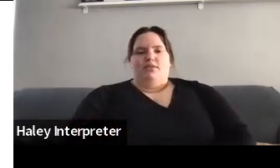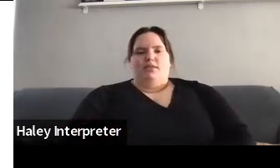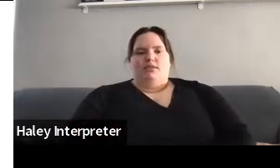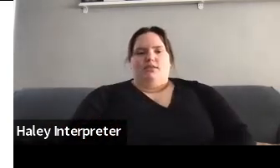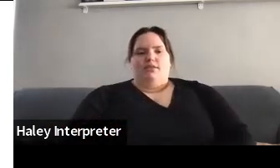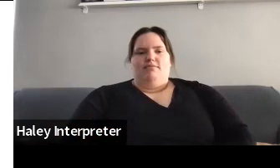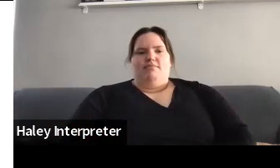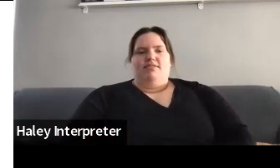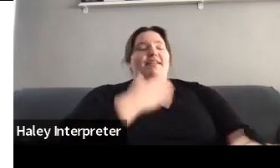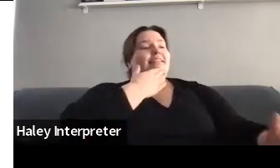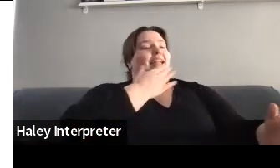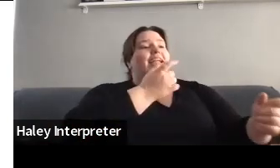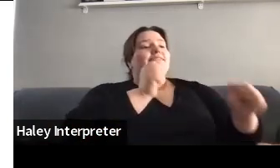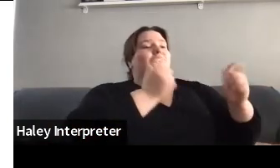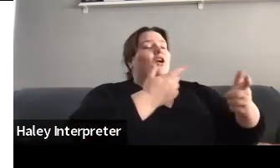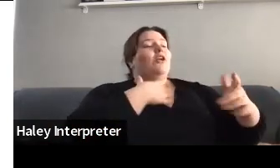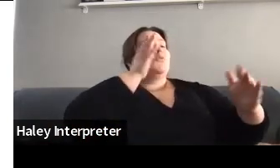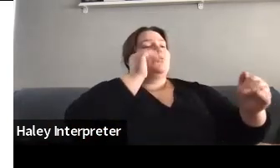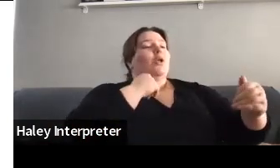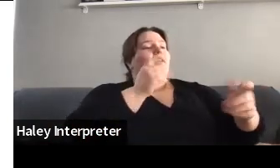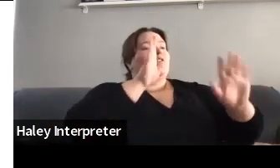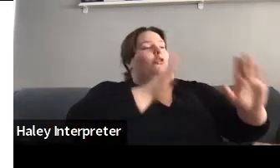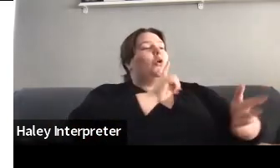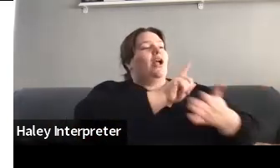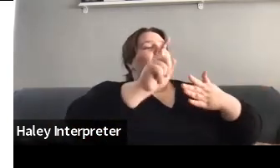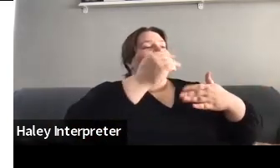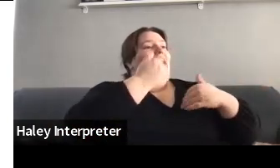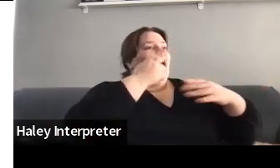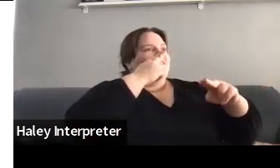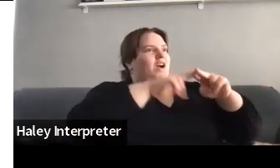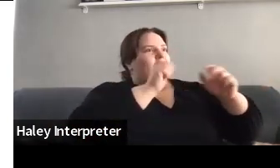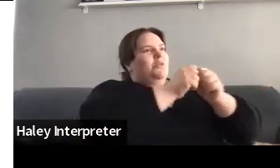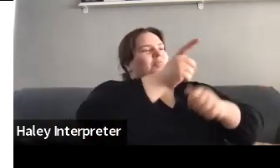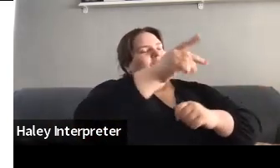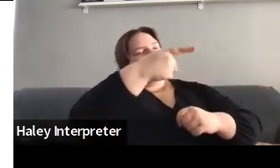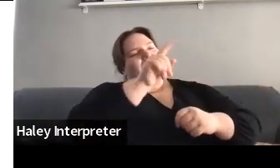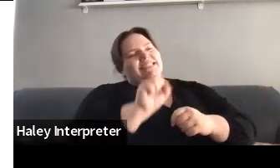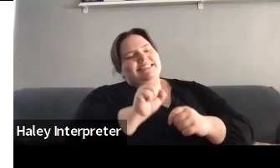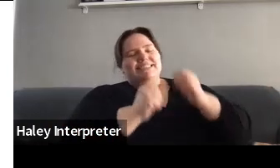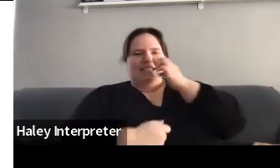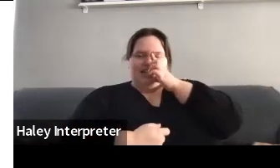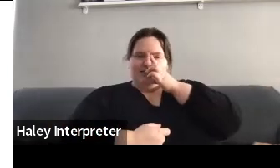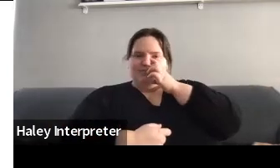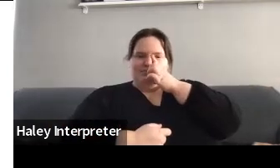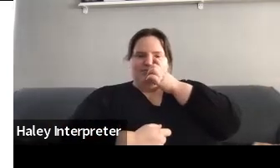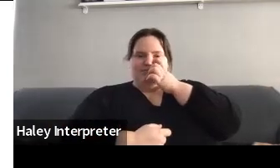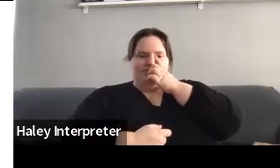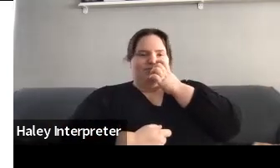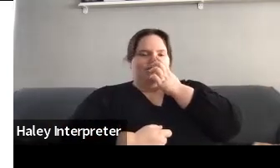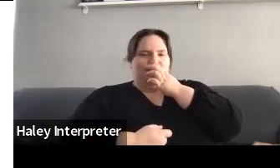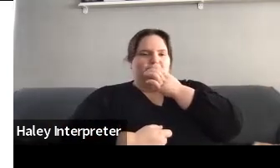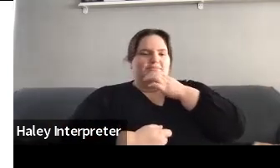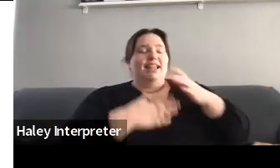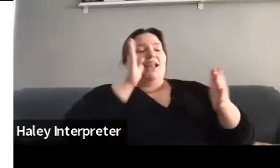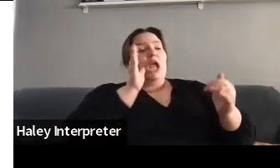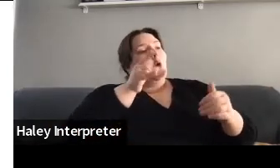Thanks, everybody. I hope you have a great week and have fun with your pets. Yes. And I hope